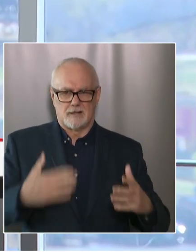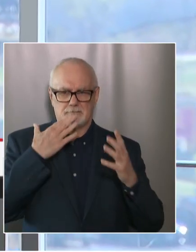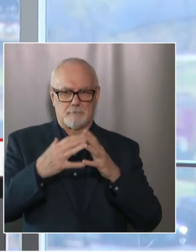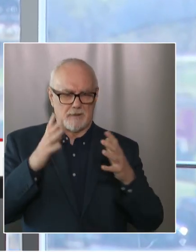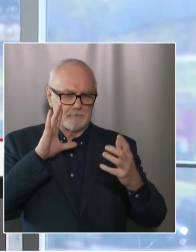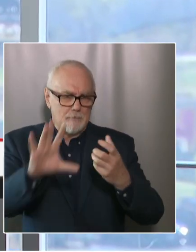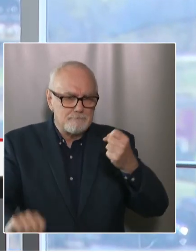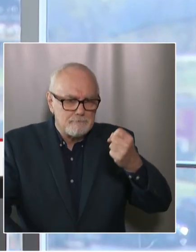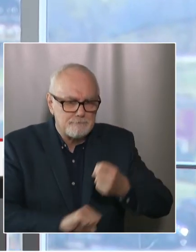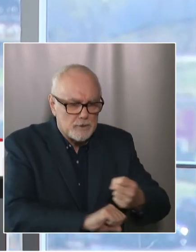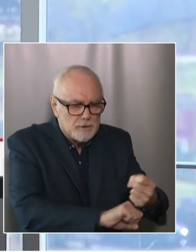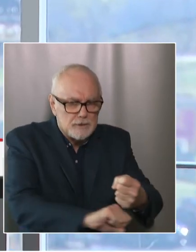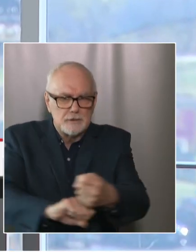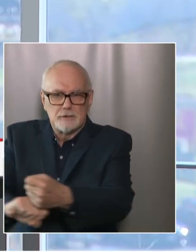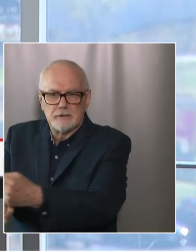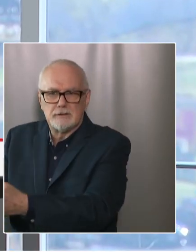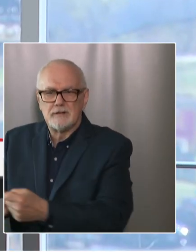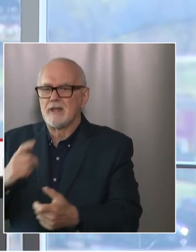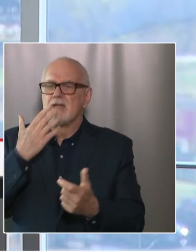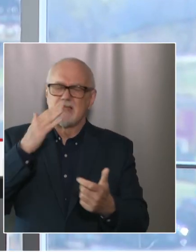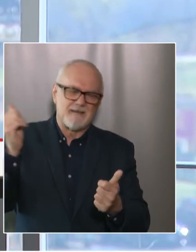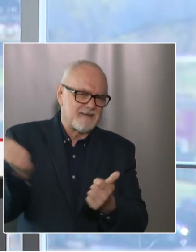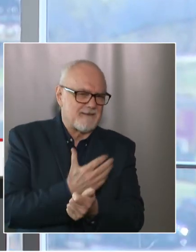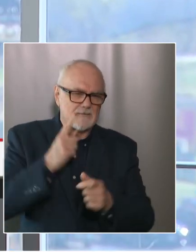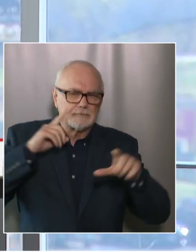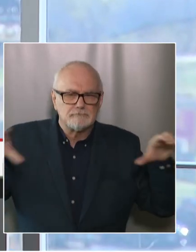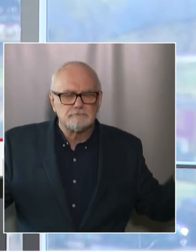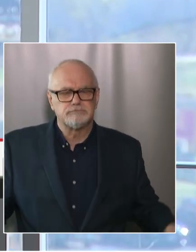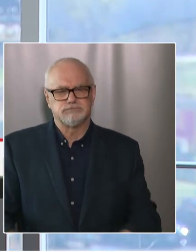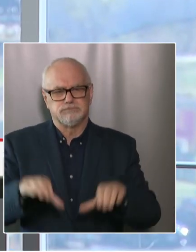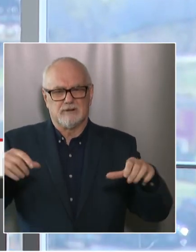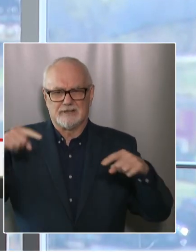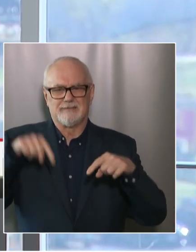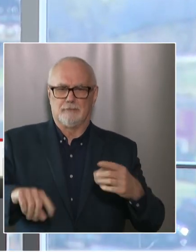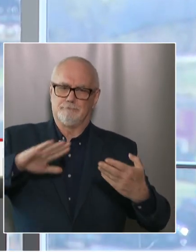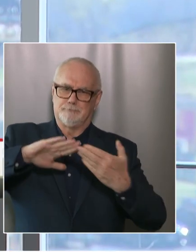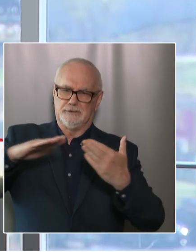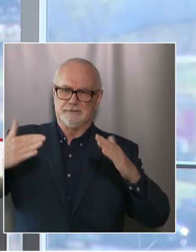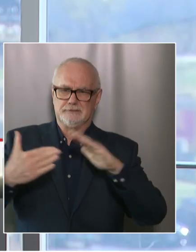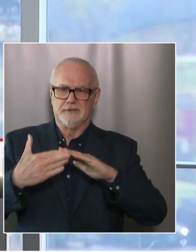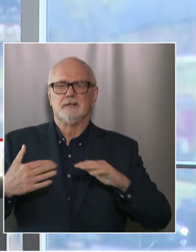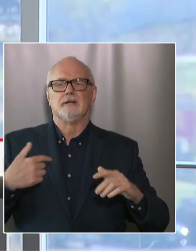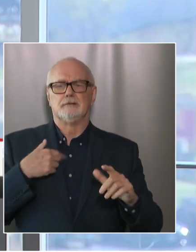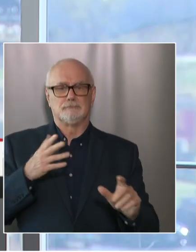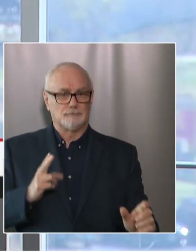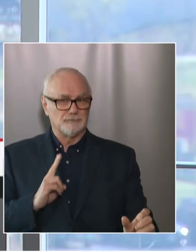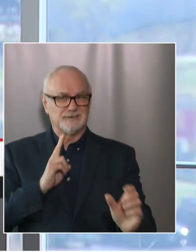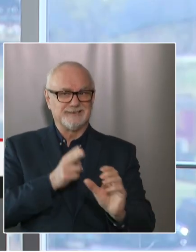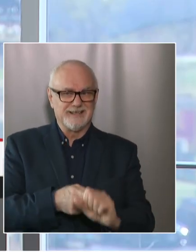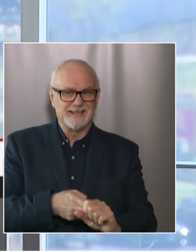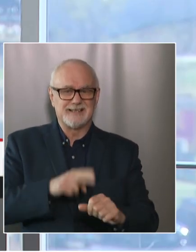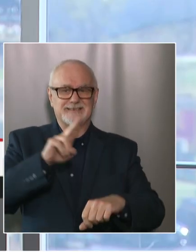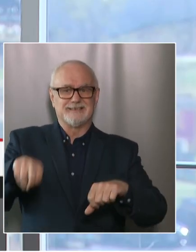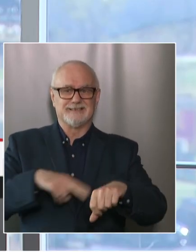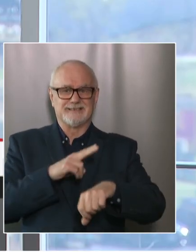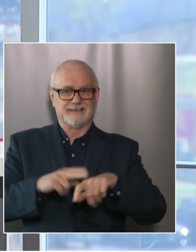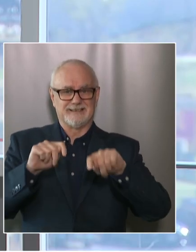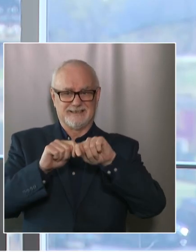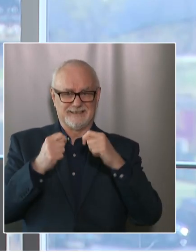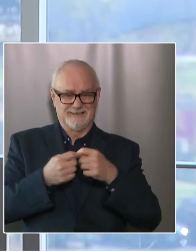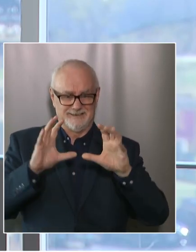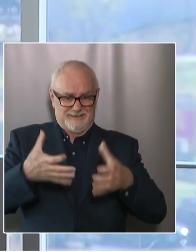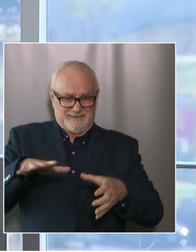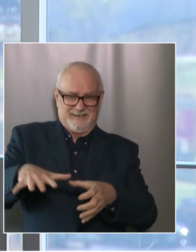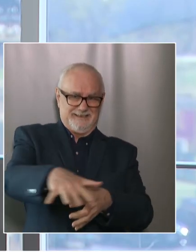everything you continue to do for our great city. I joined the Nationals in January of this year, and these last 2 months have been an incredible